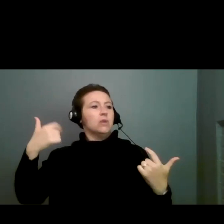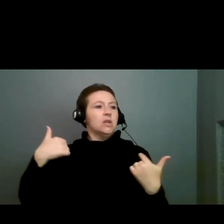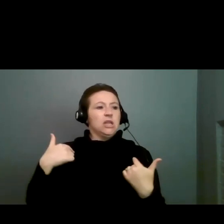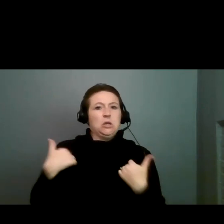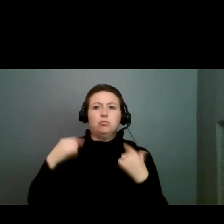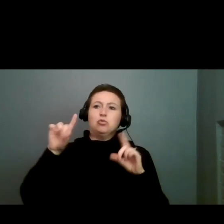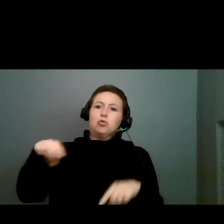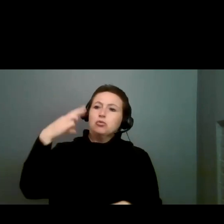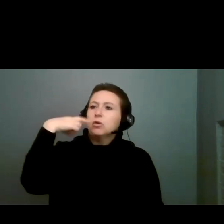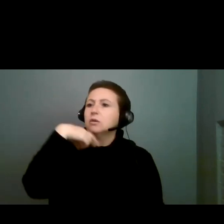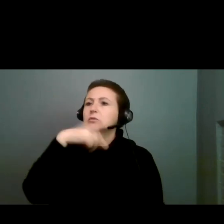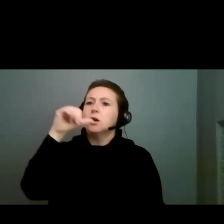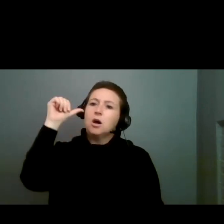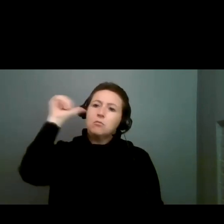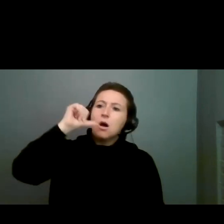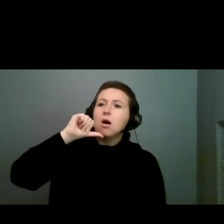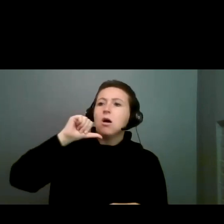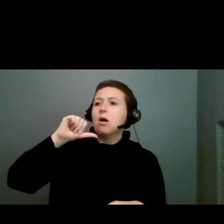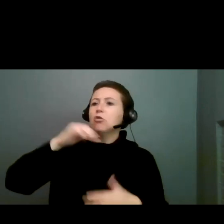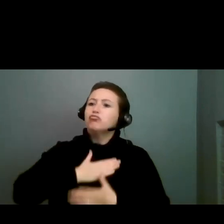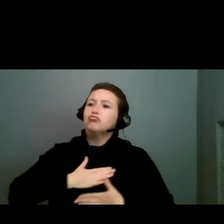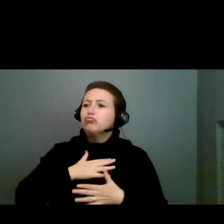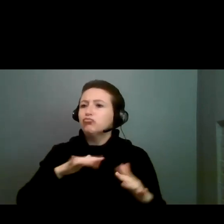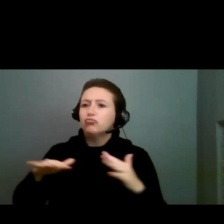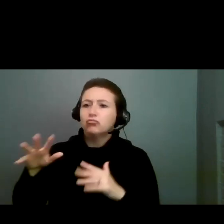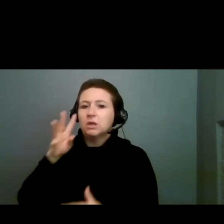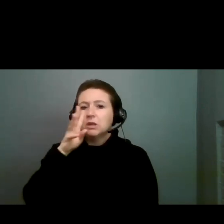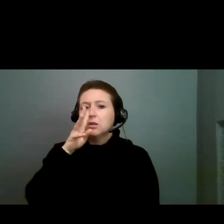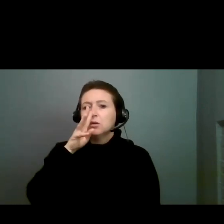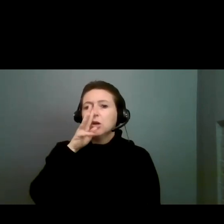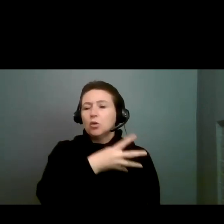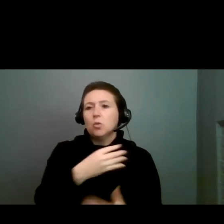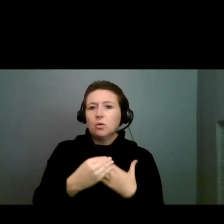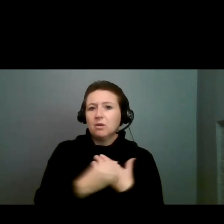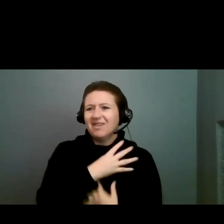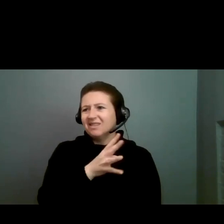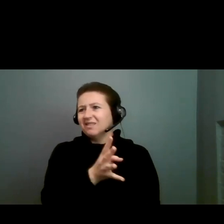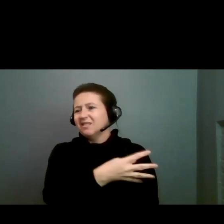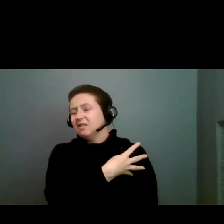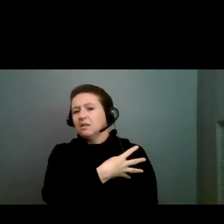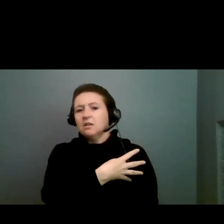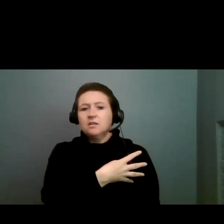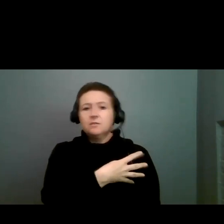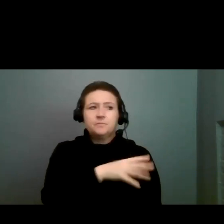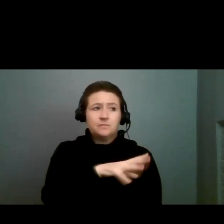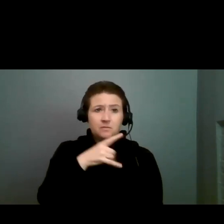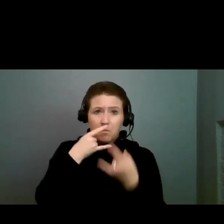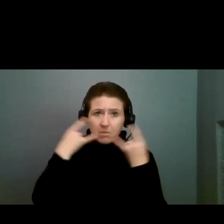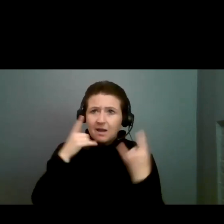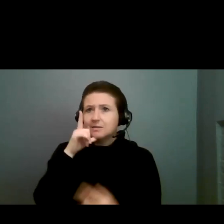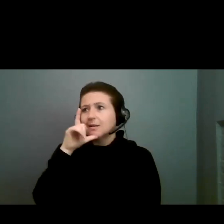restaurants, bars, and other entertainment venues, and they are ignoring public health advice for